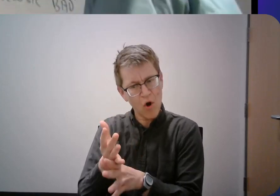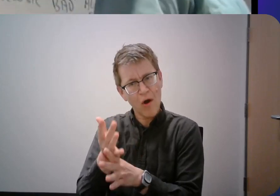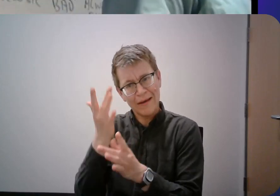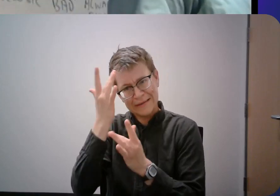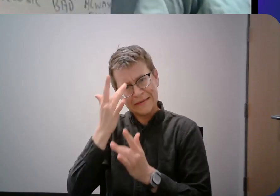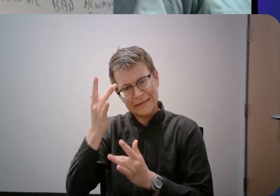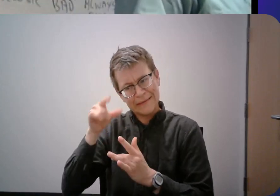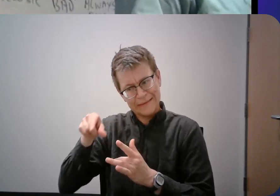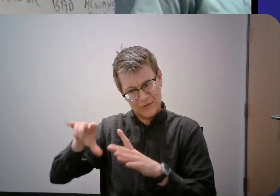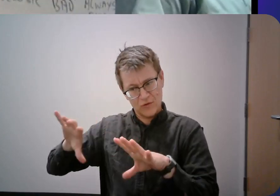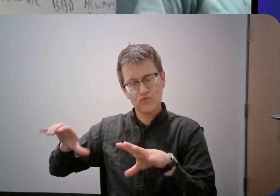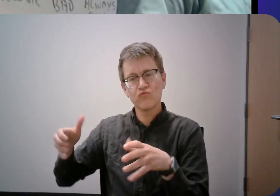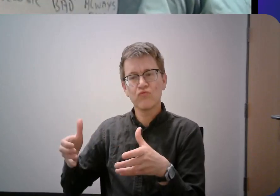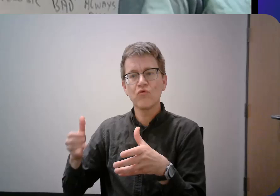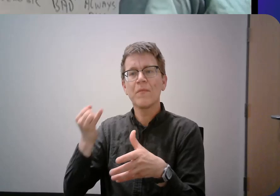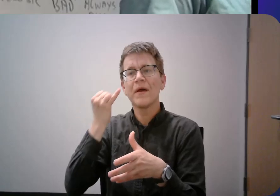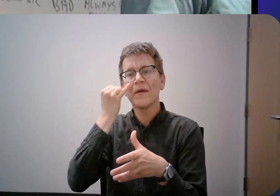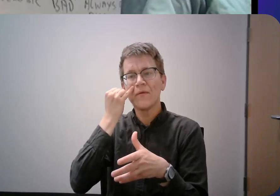yourself?